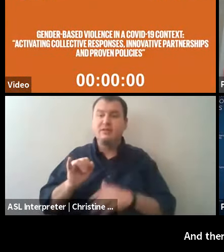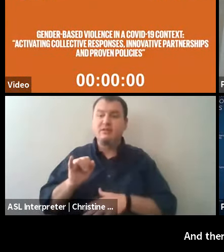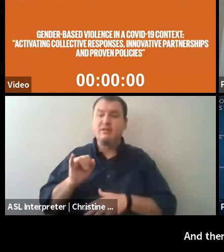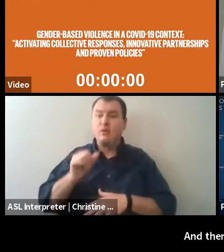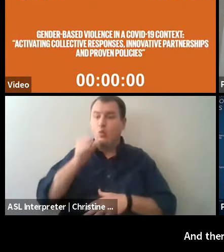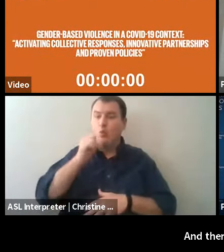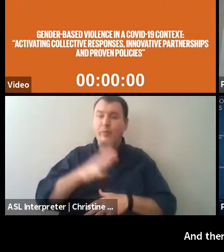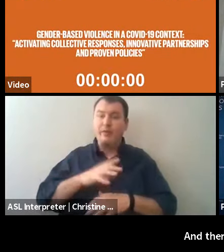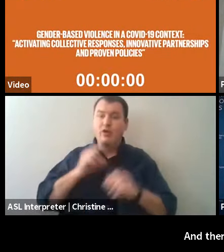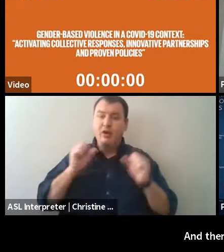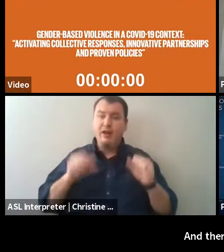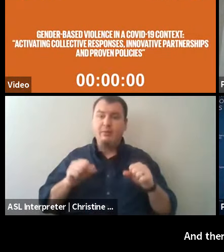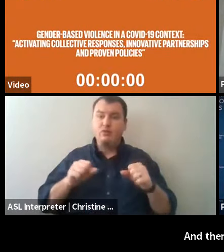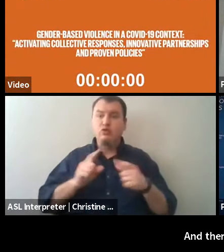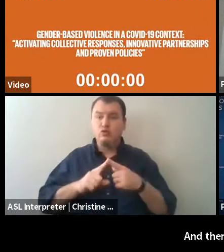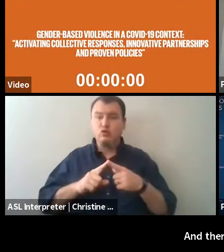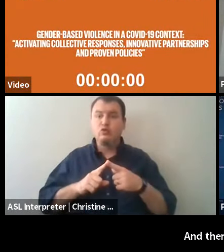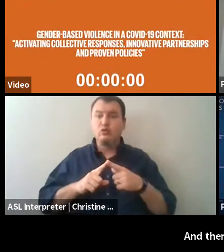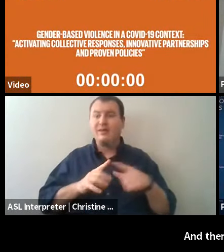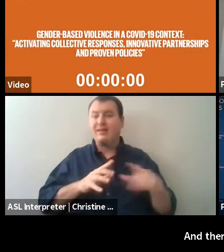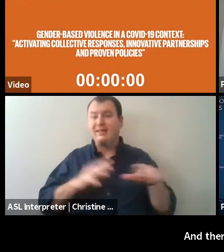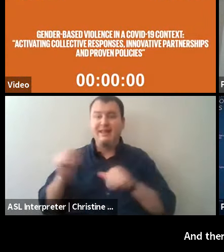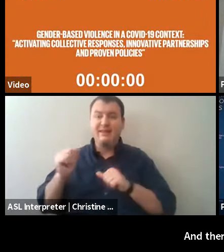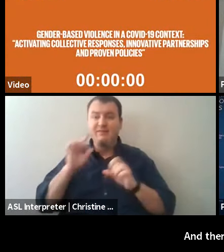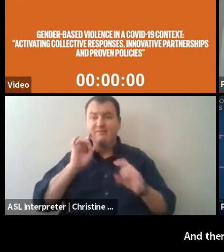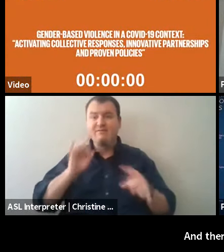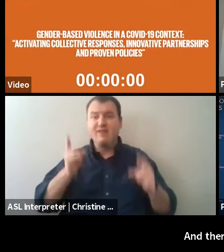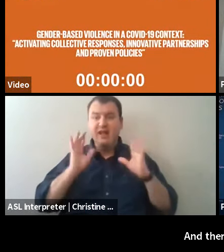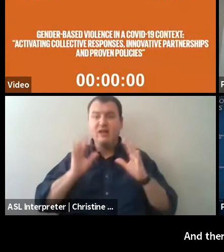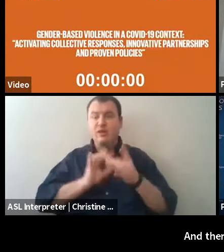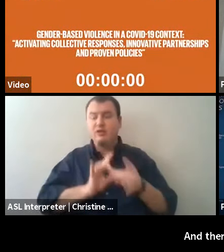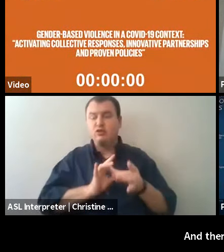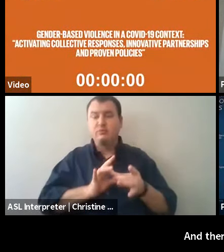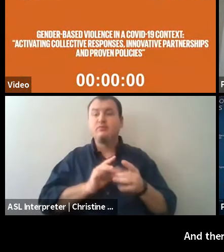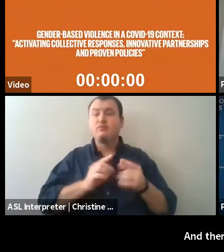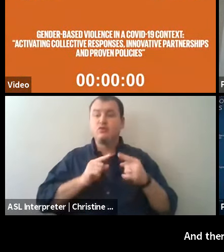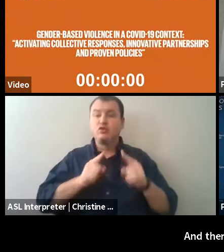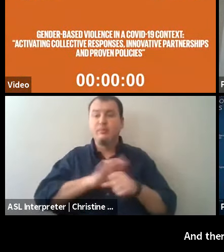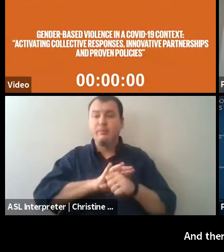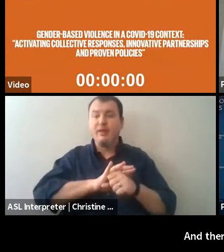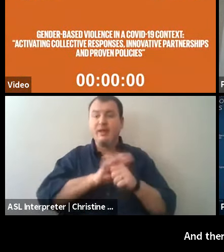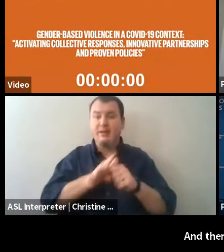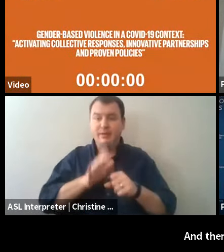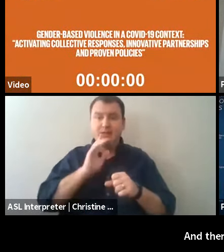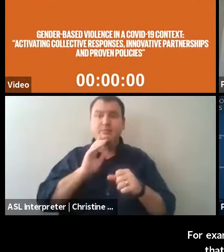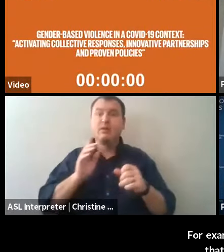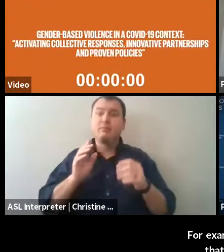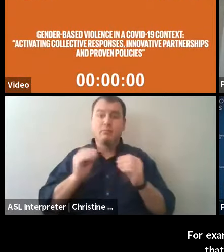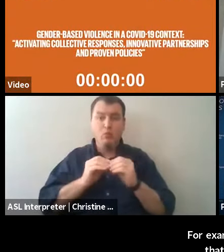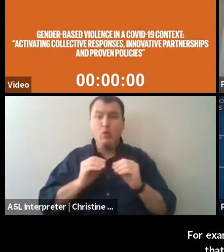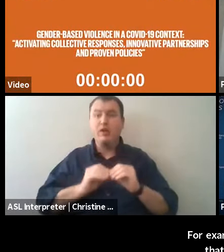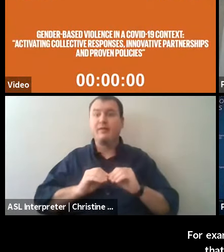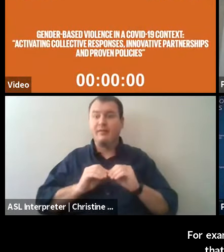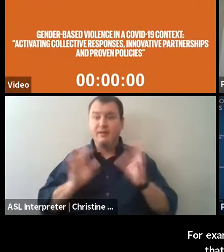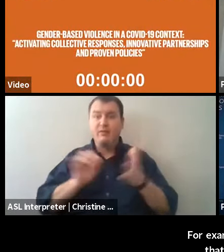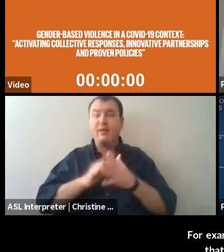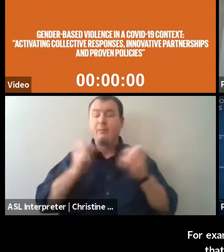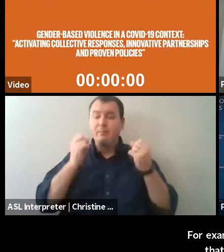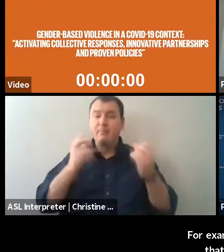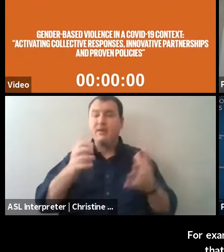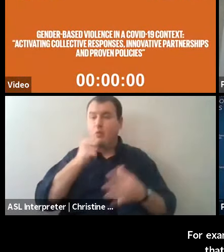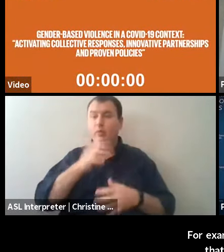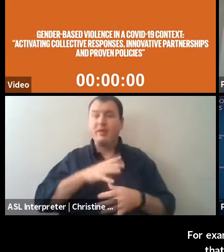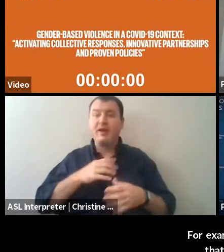are able to leave a violent relationship. And during the pandemic, it has become even more clear that many women